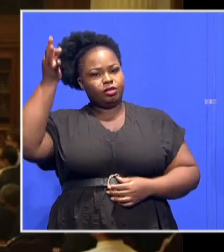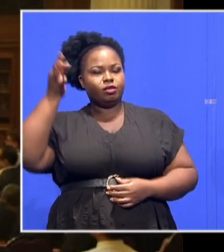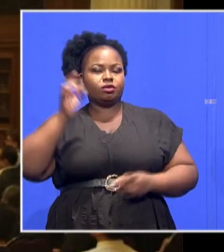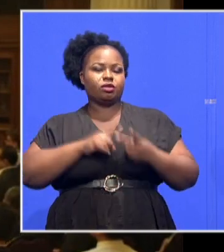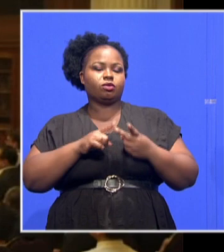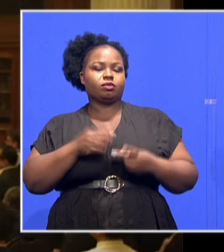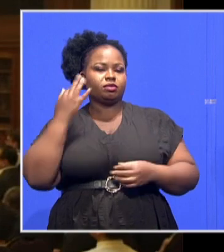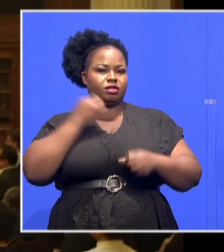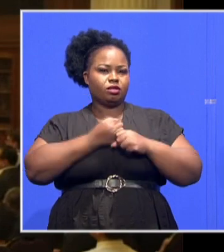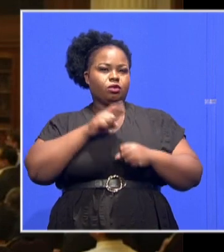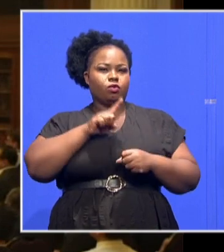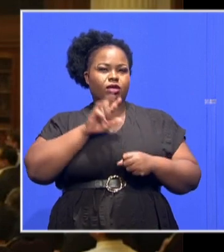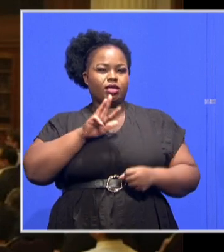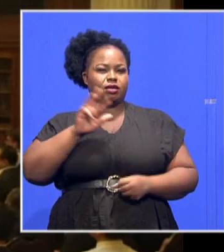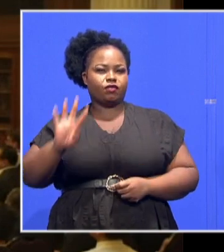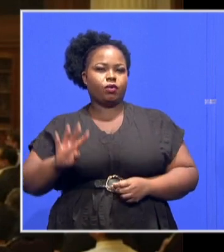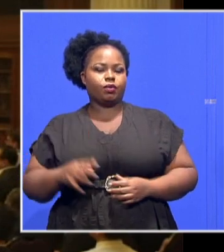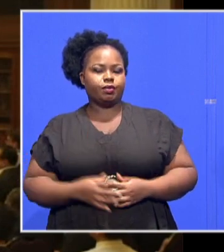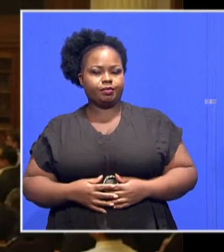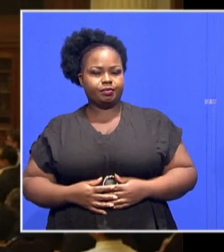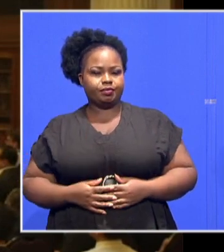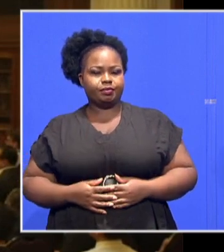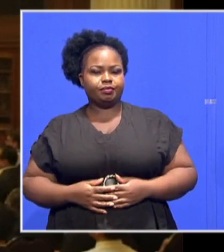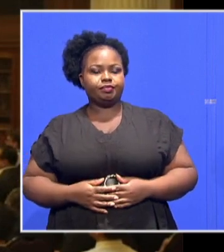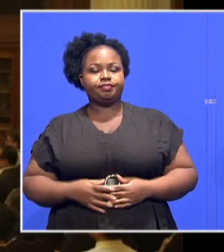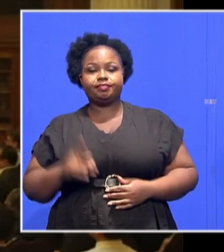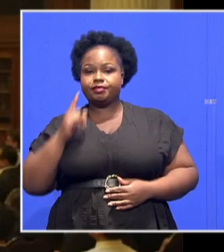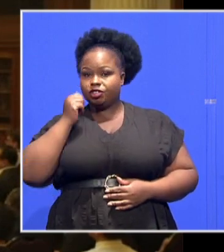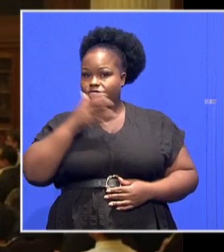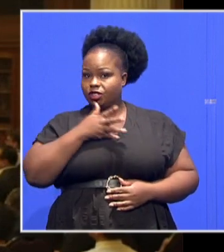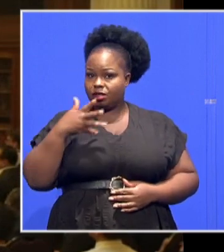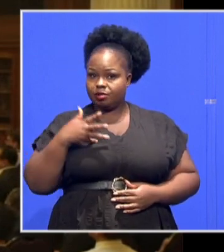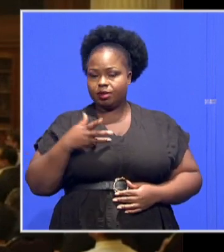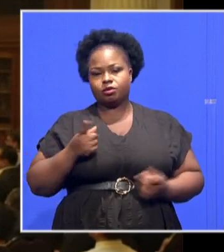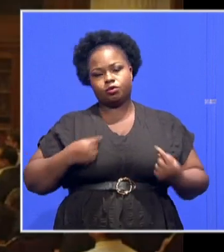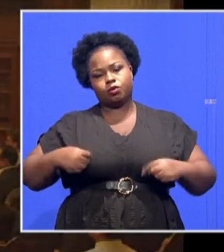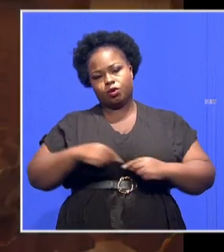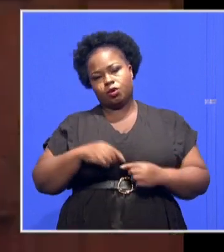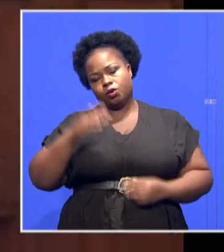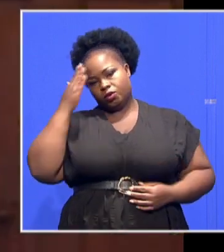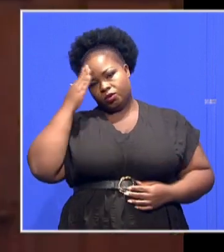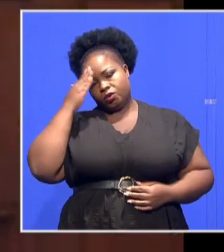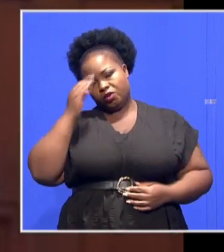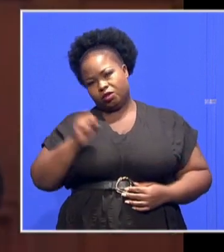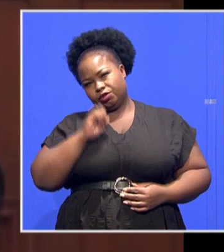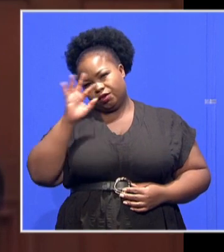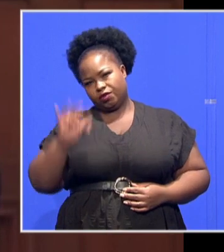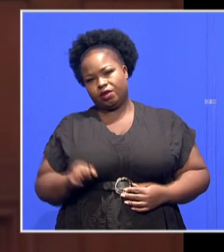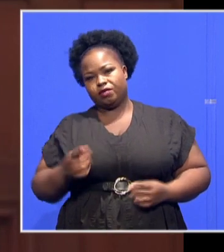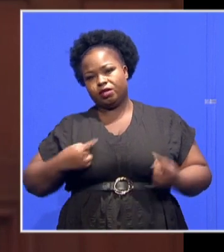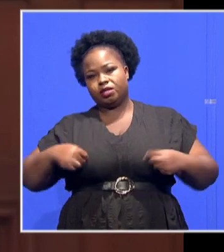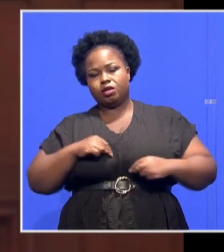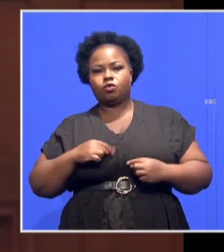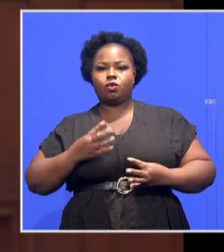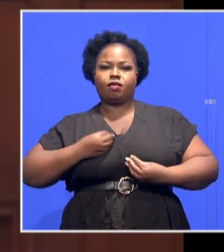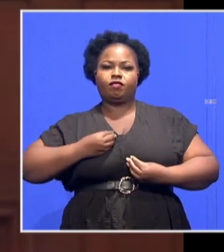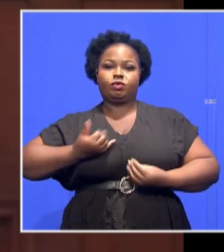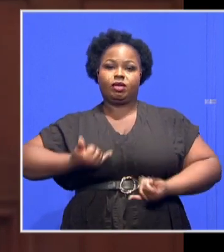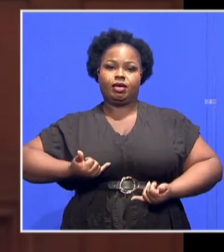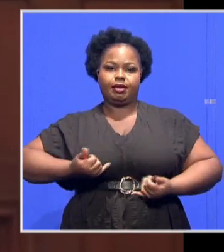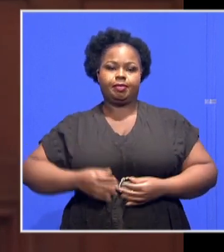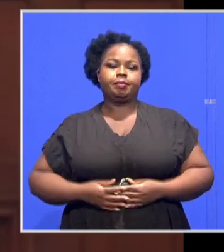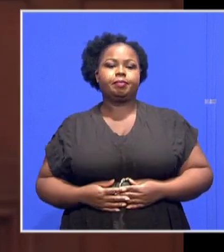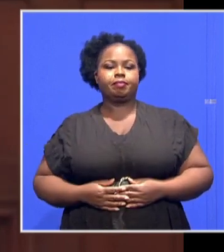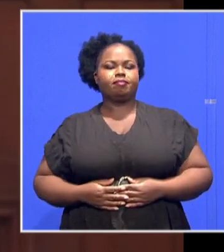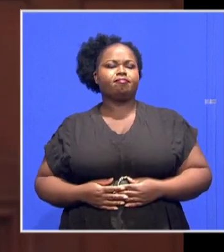in 1994. Now, ladies and gentlemen, we all know that the reality of South Africa that we inhabit today